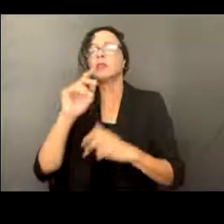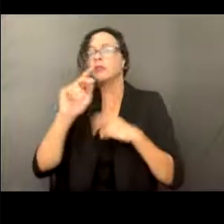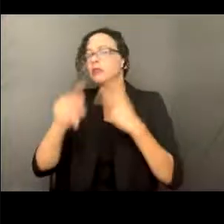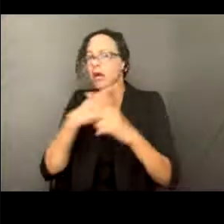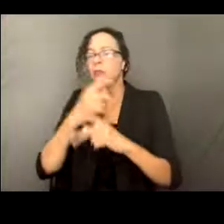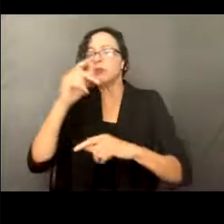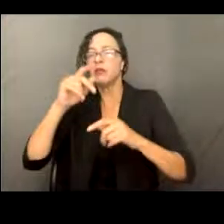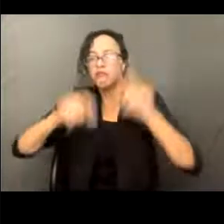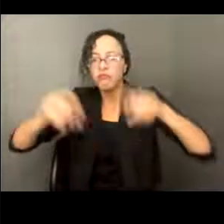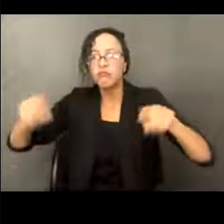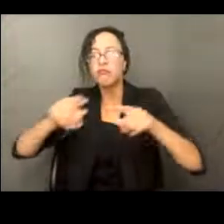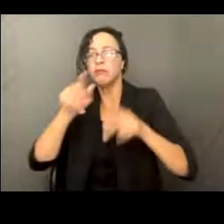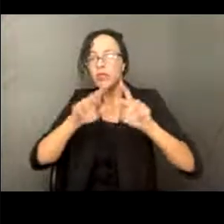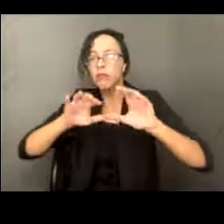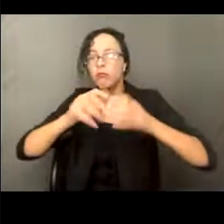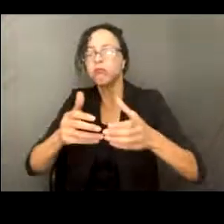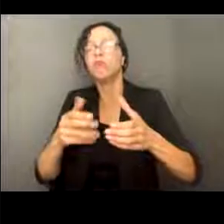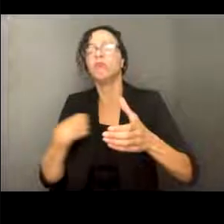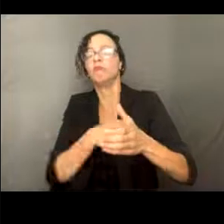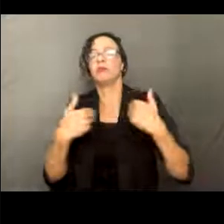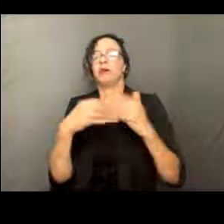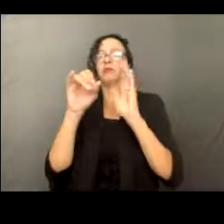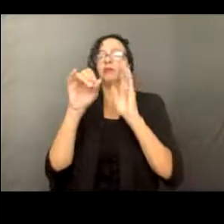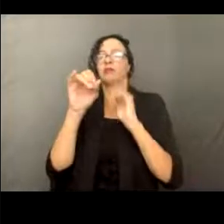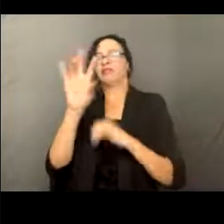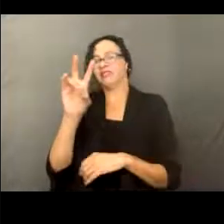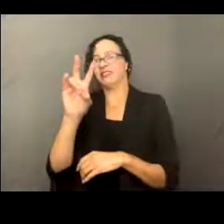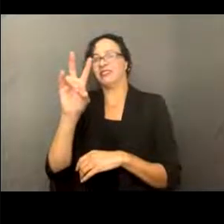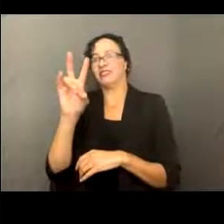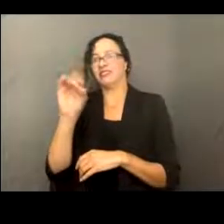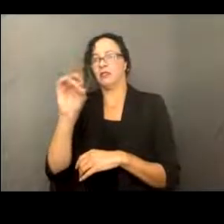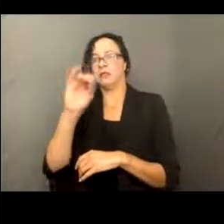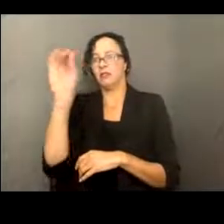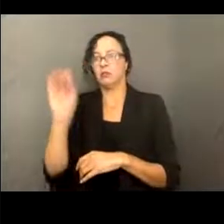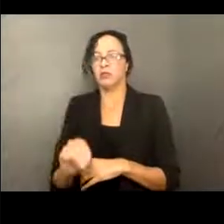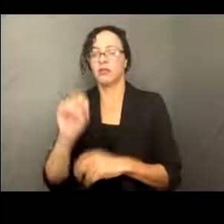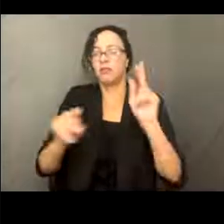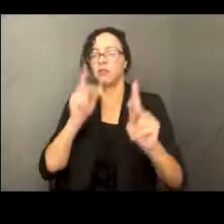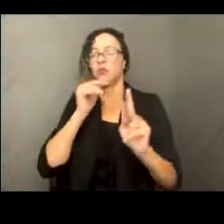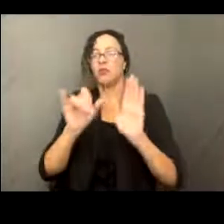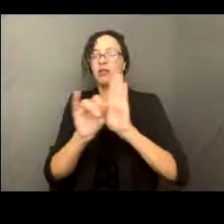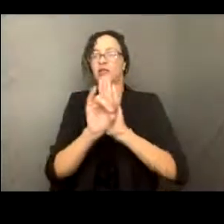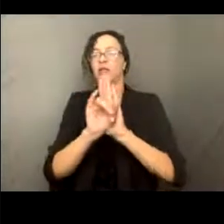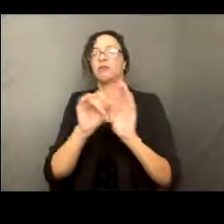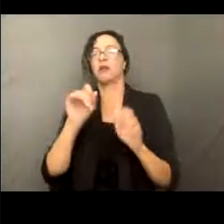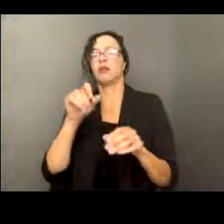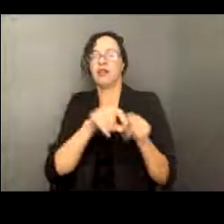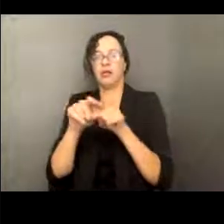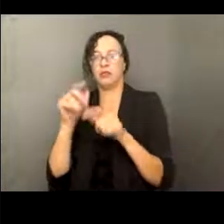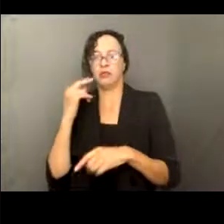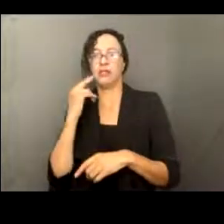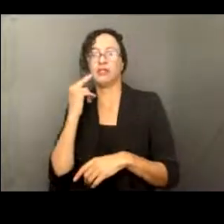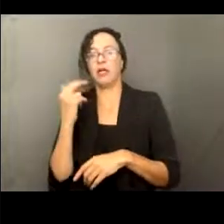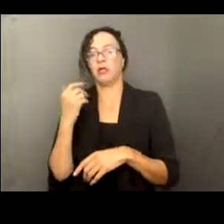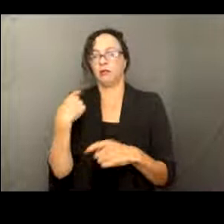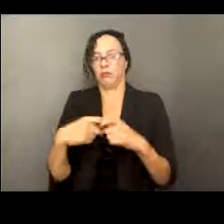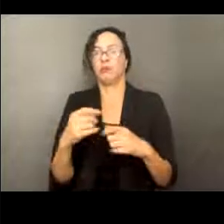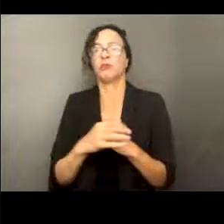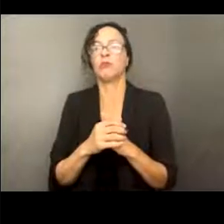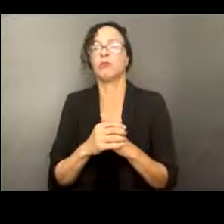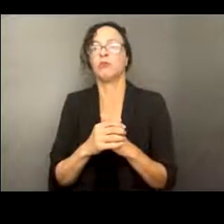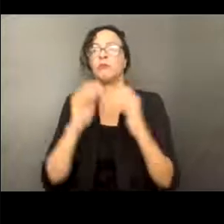population that identifies as Hispanic or Latino. Next slide. Our region has a lot to offer, as you can